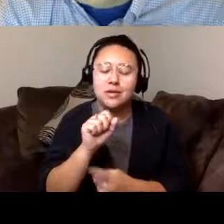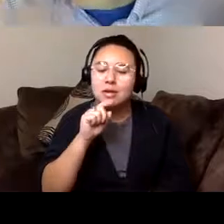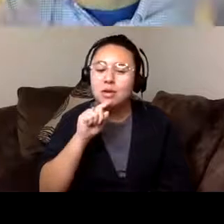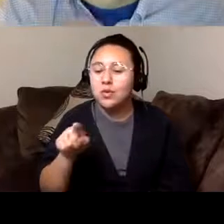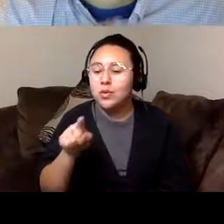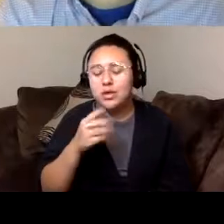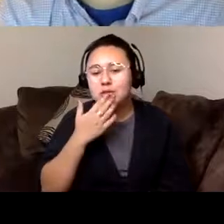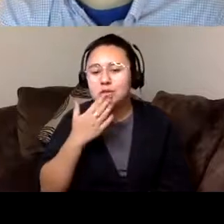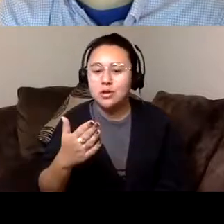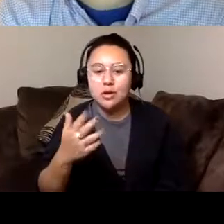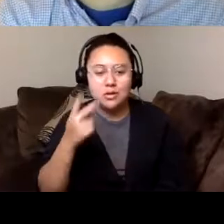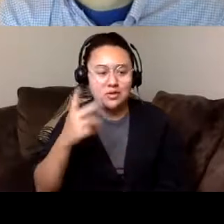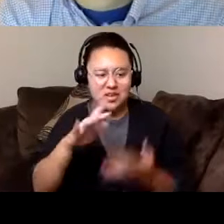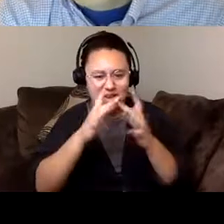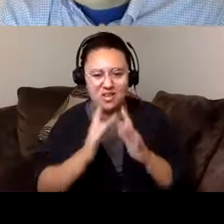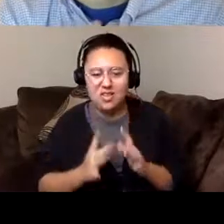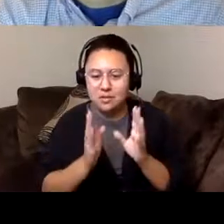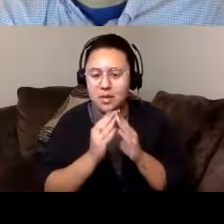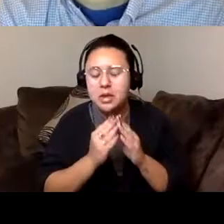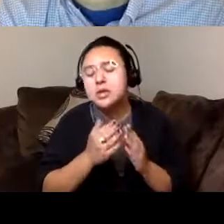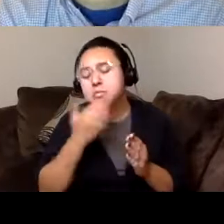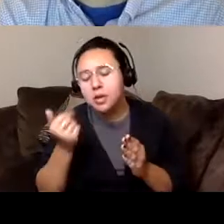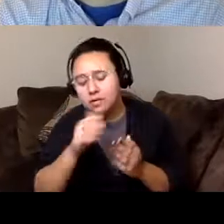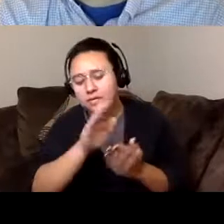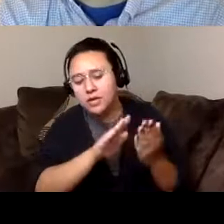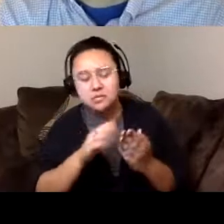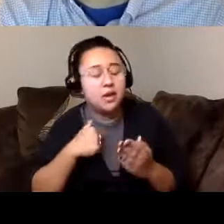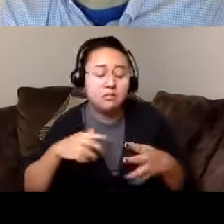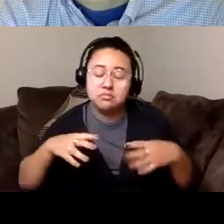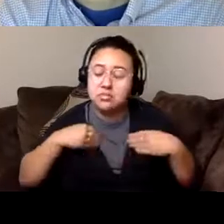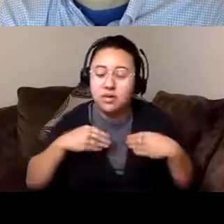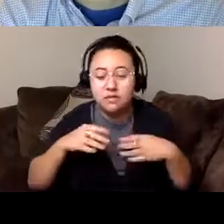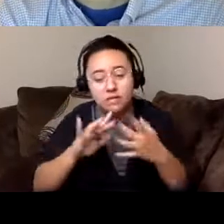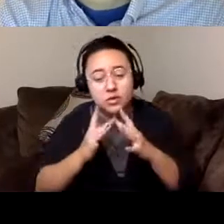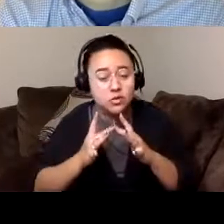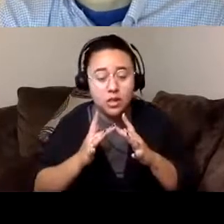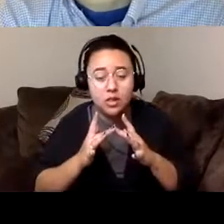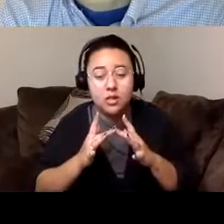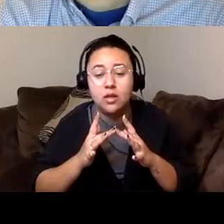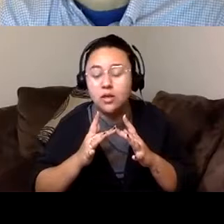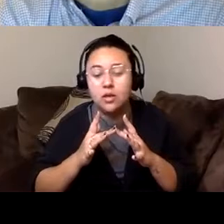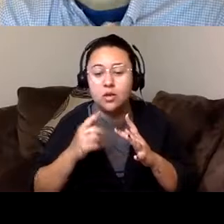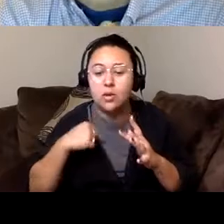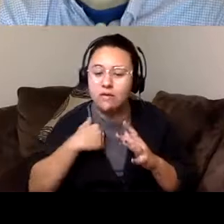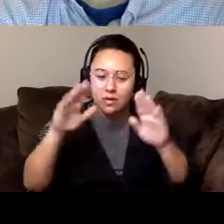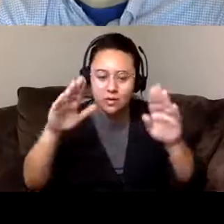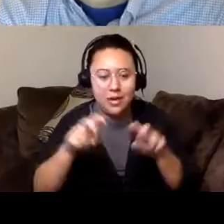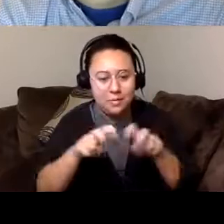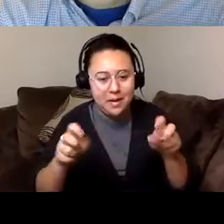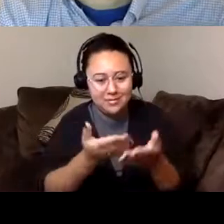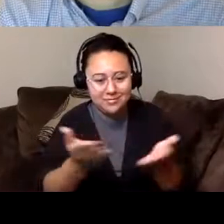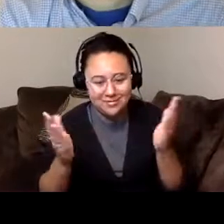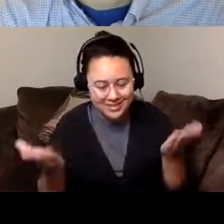it's good to be virtual. It's always better to be in person, but I'll take virtual as we have a great panel here.